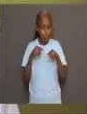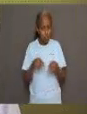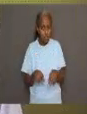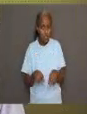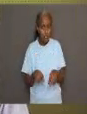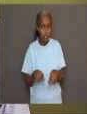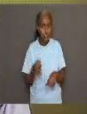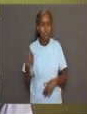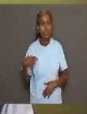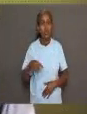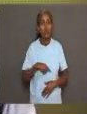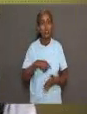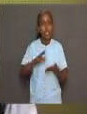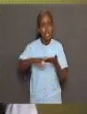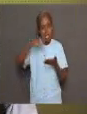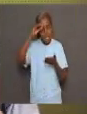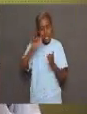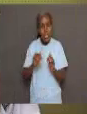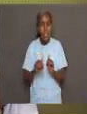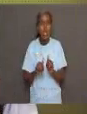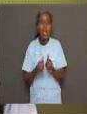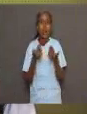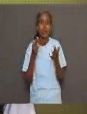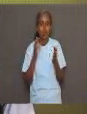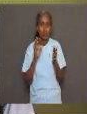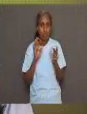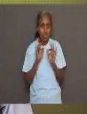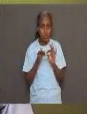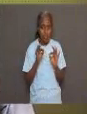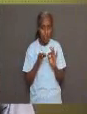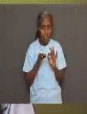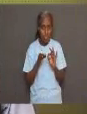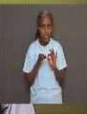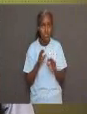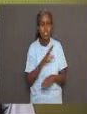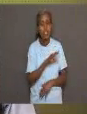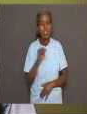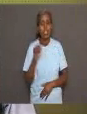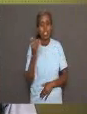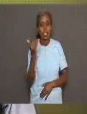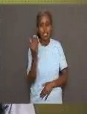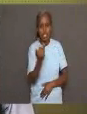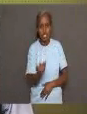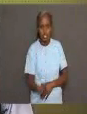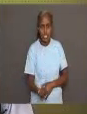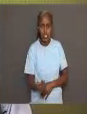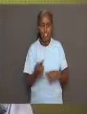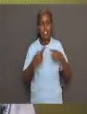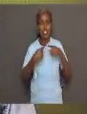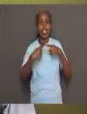Today, we will learn how to define and sketch